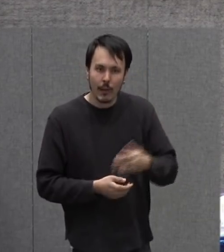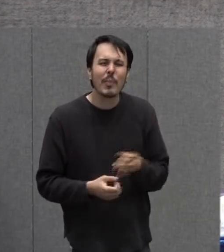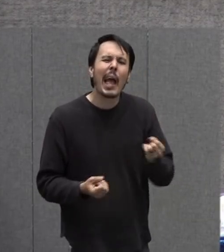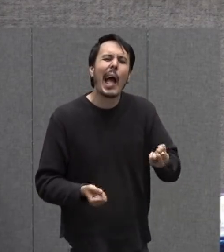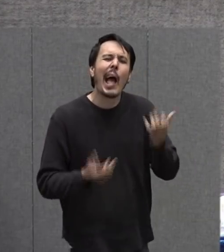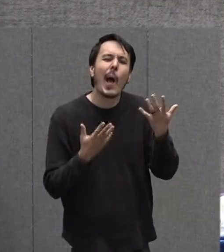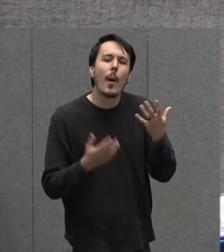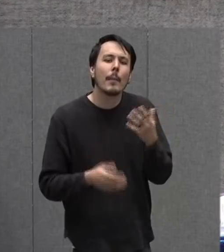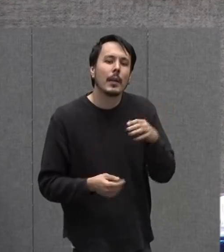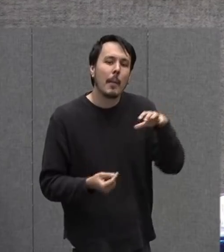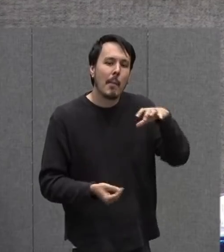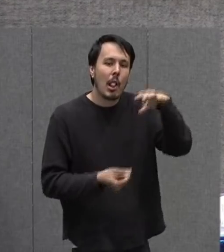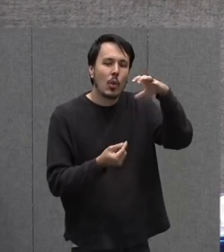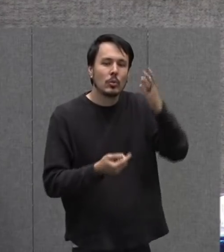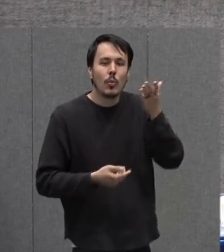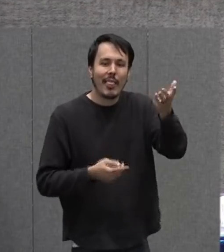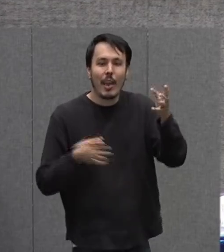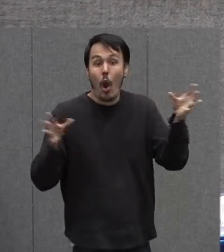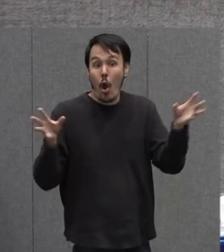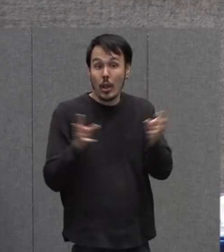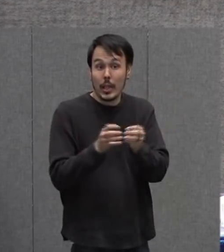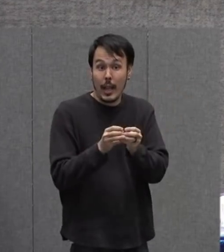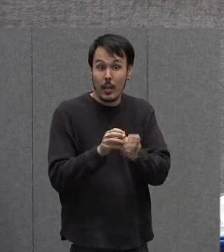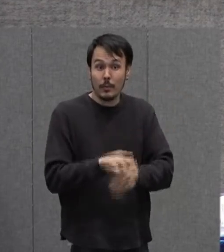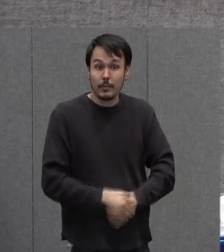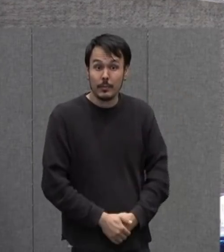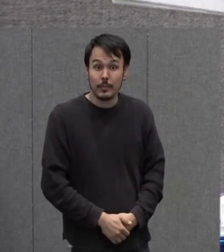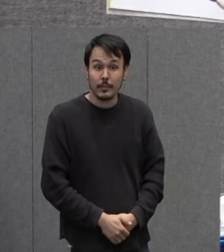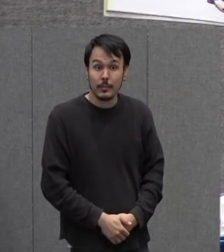many bright balloons were there in all?